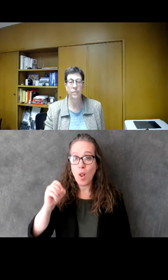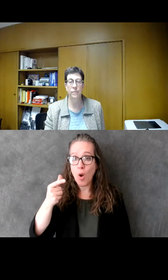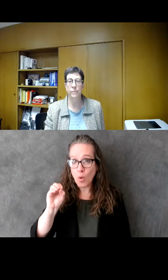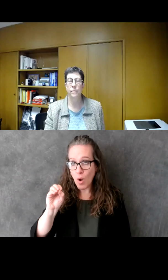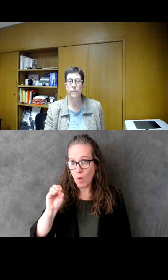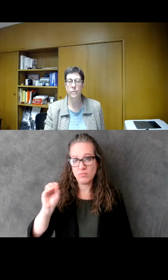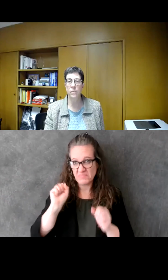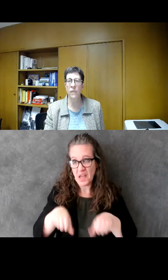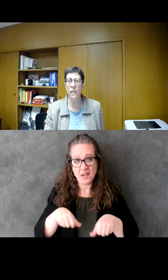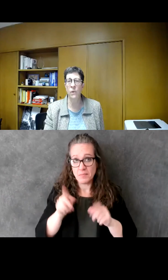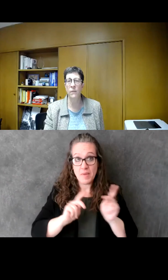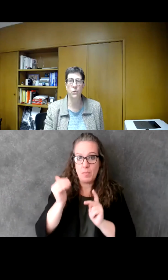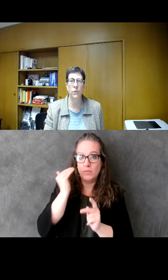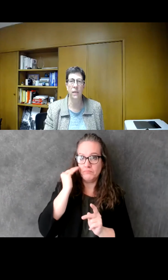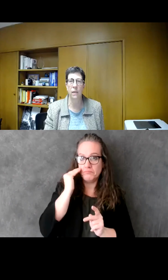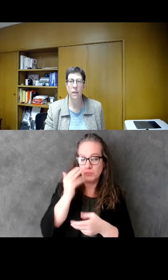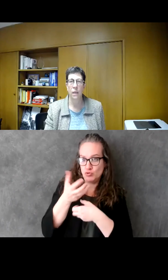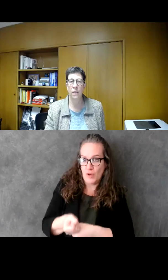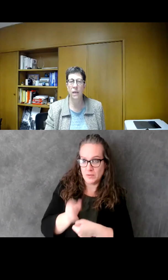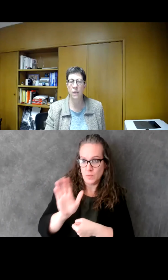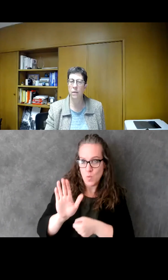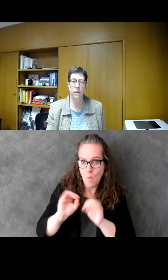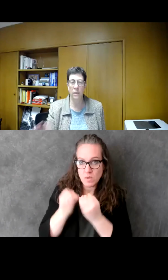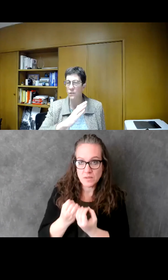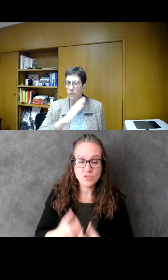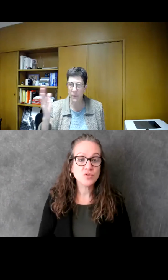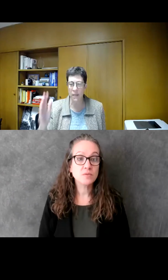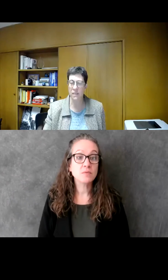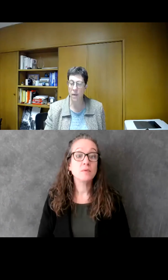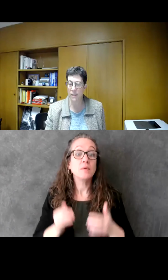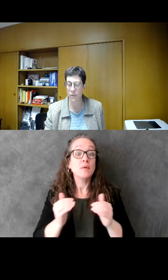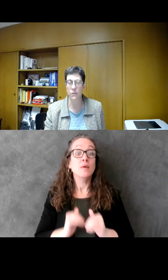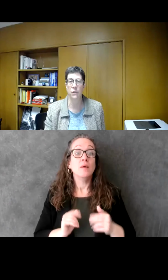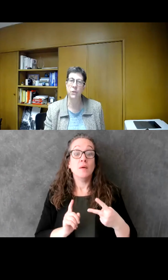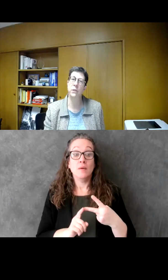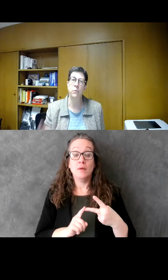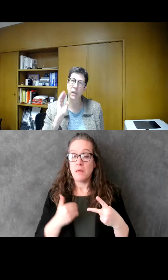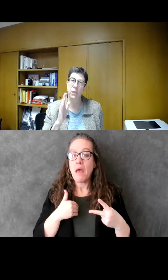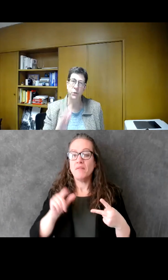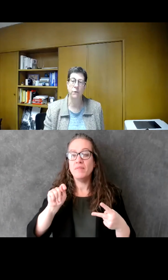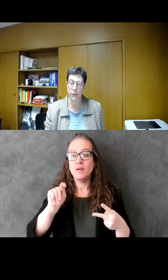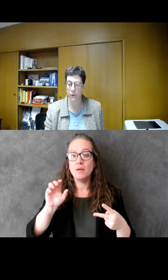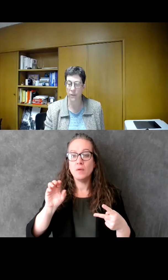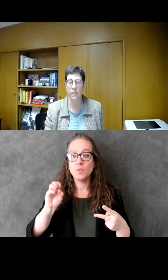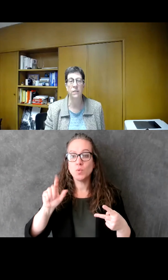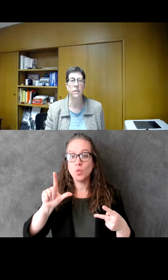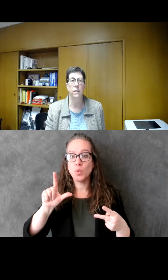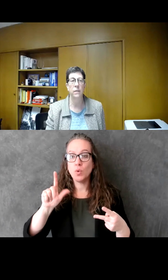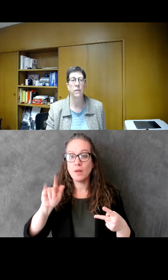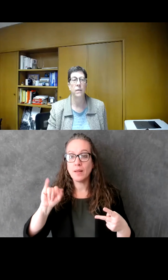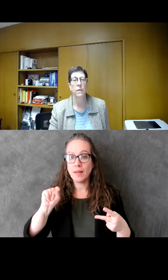organization. And we have a toolkit that's very customizable, so you can really use it for your own